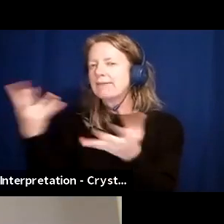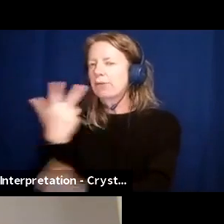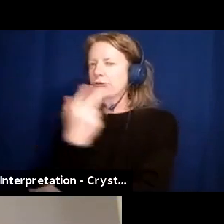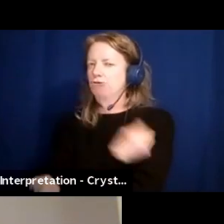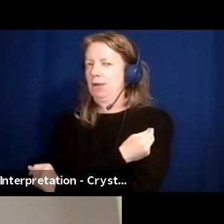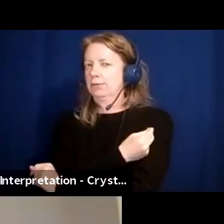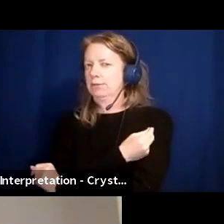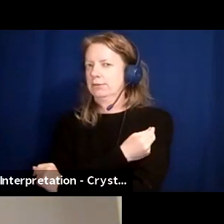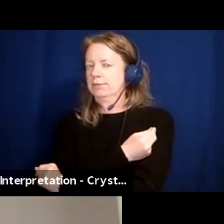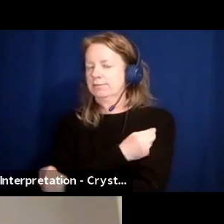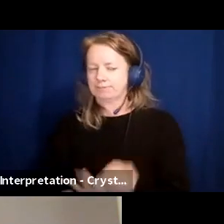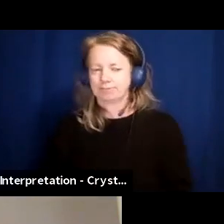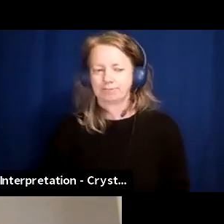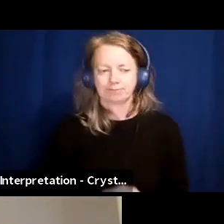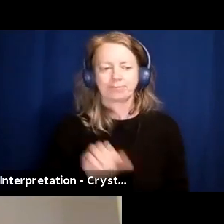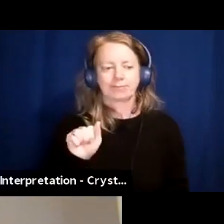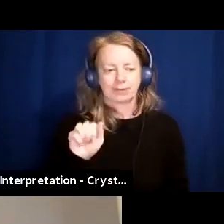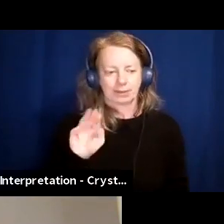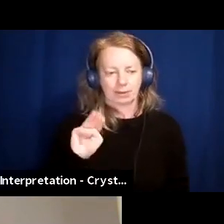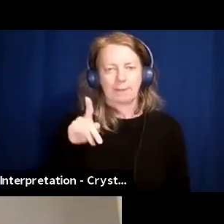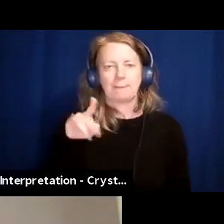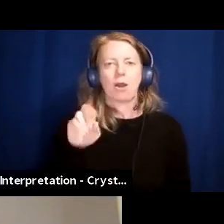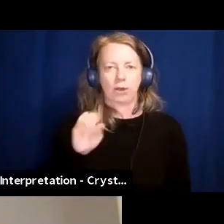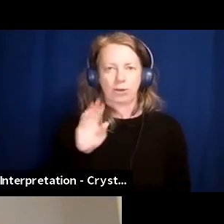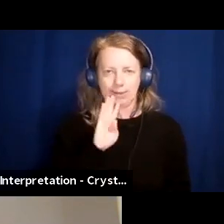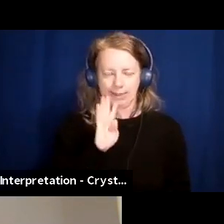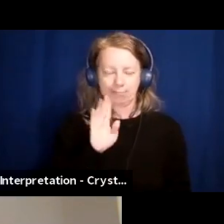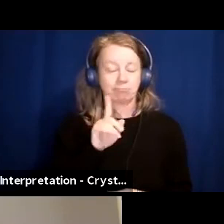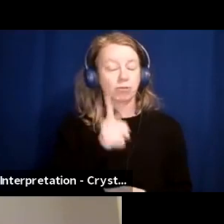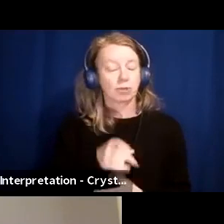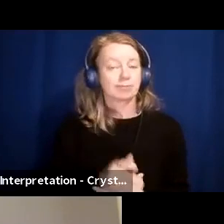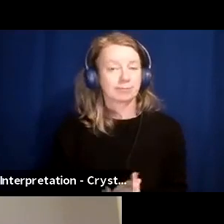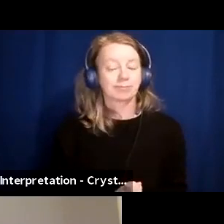Yes. So we have